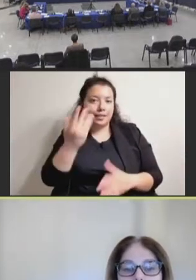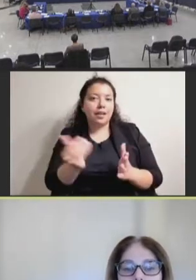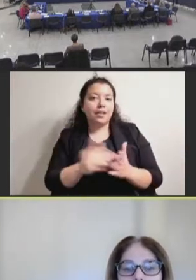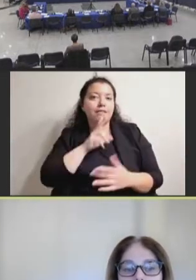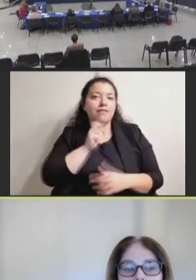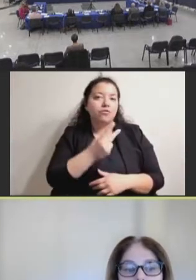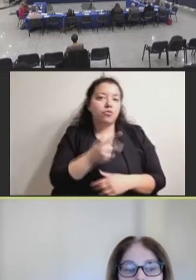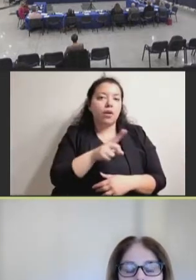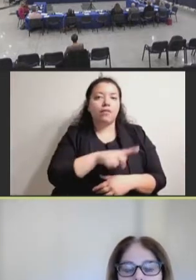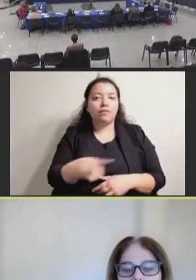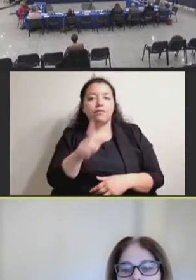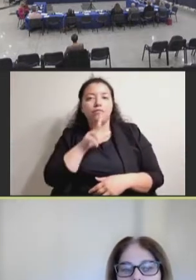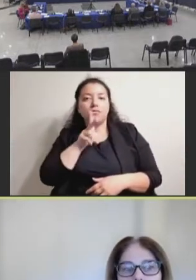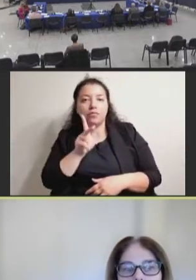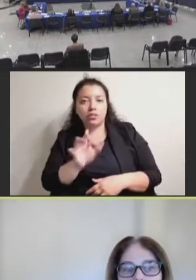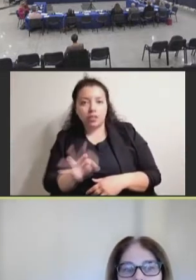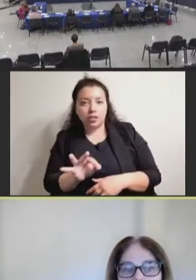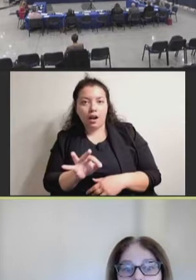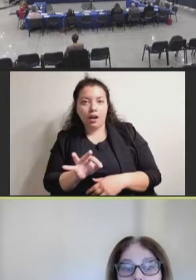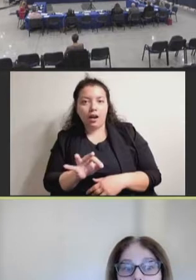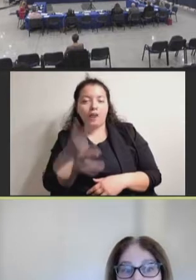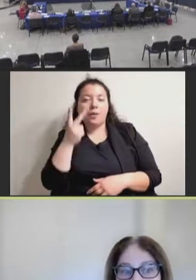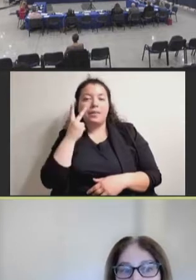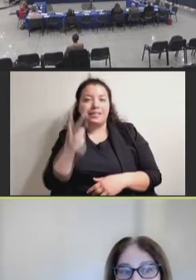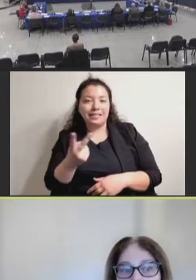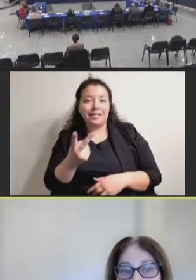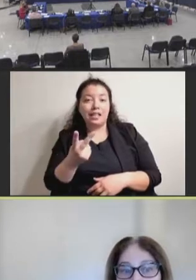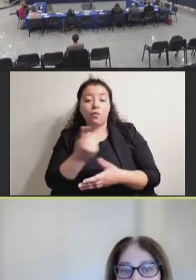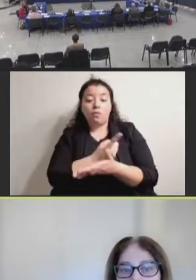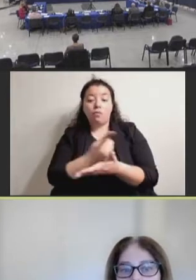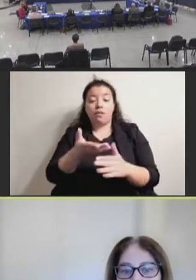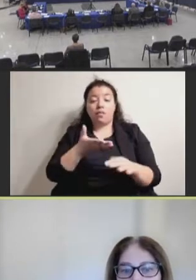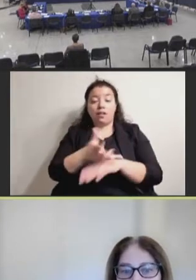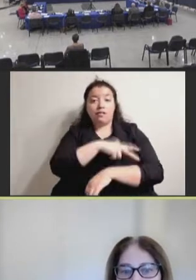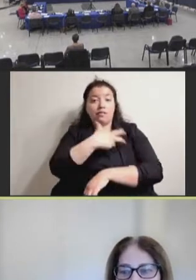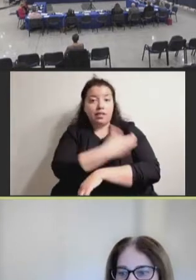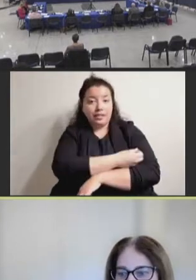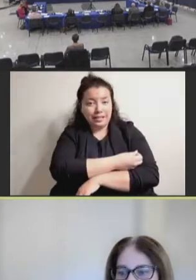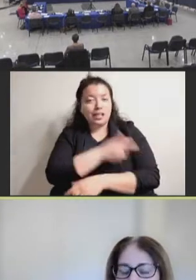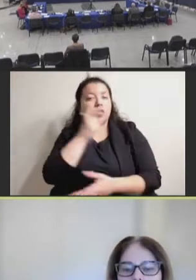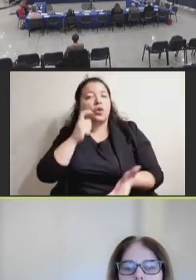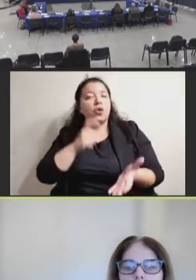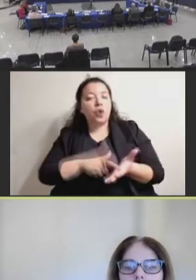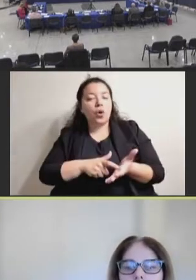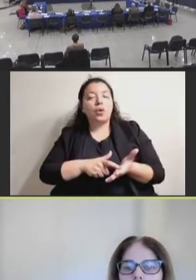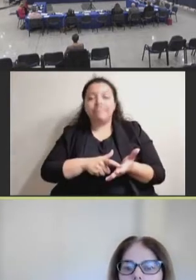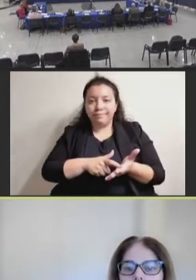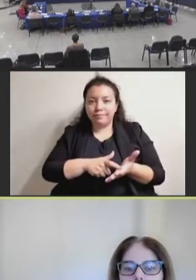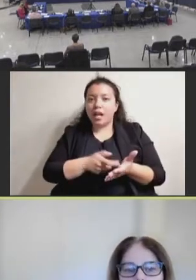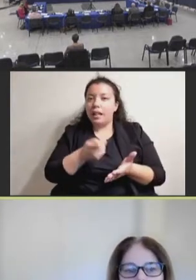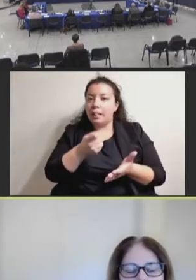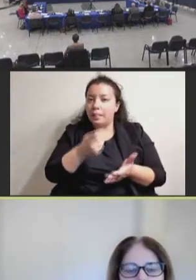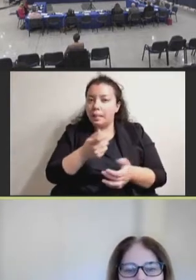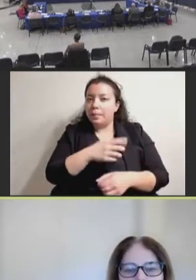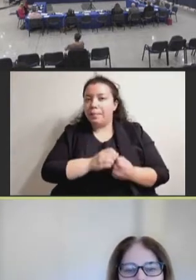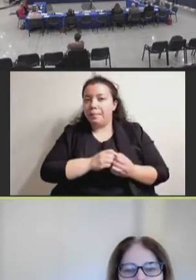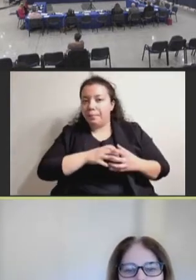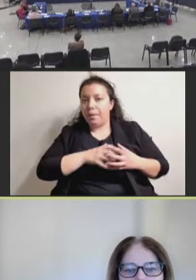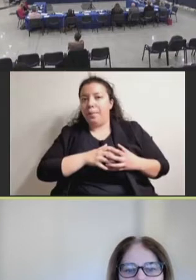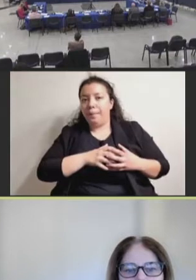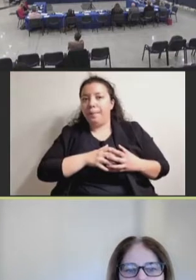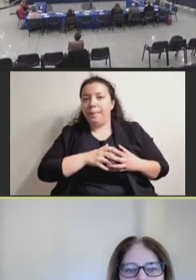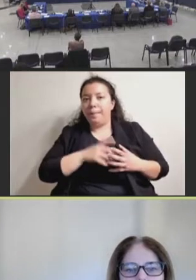primary stage during 0 to 7 days after vaccination for confirmed myocarditis and pericarditis. Next slide.